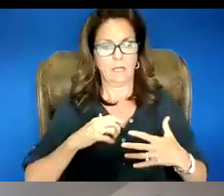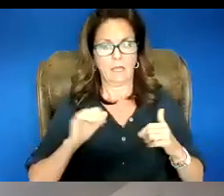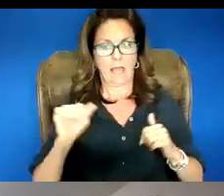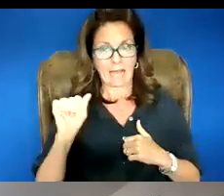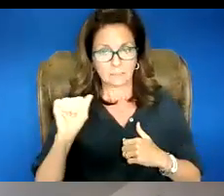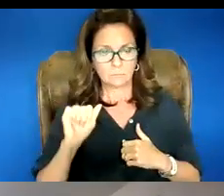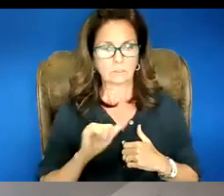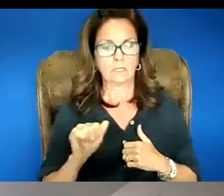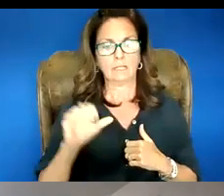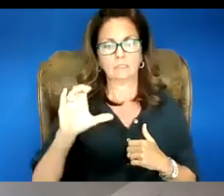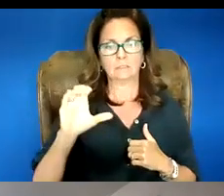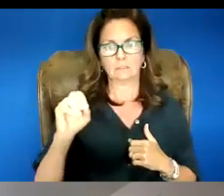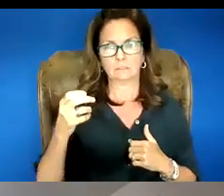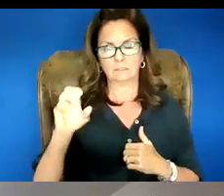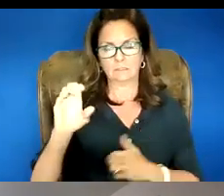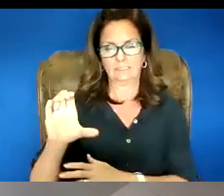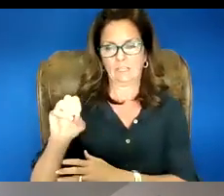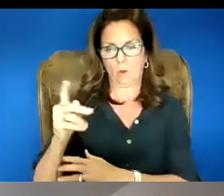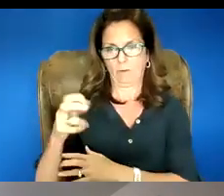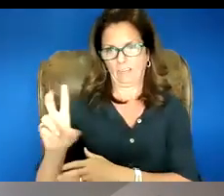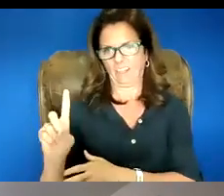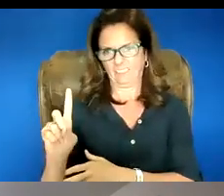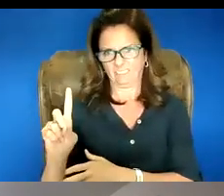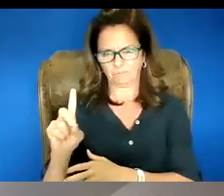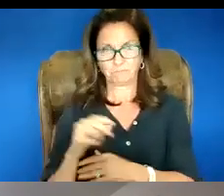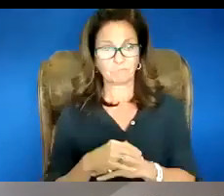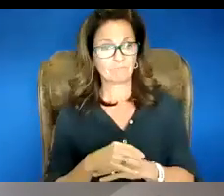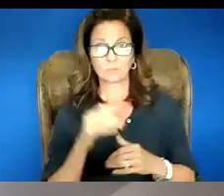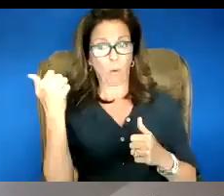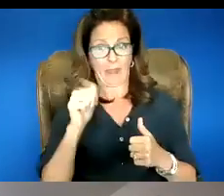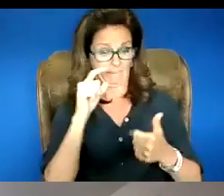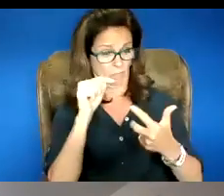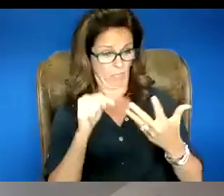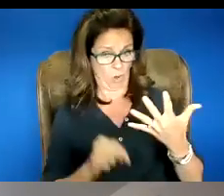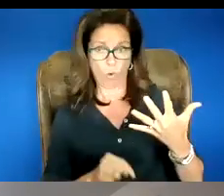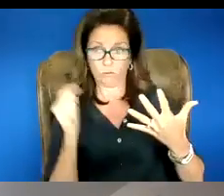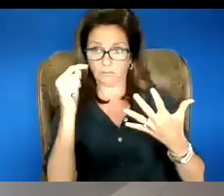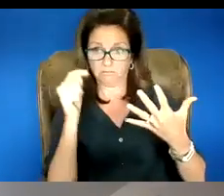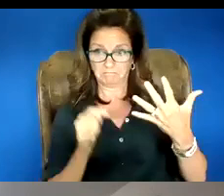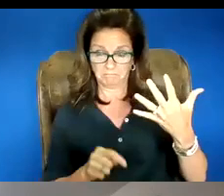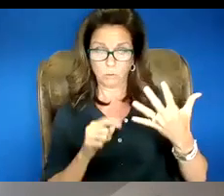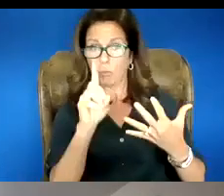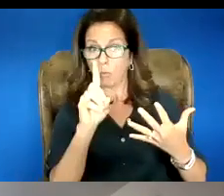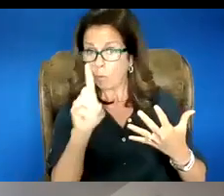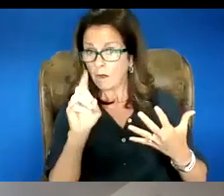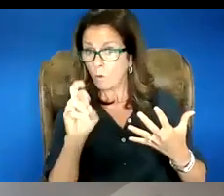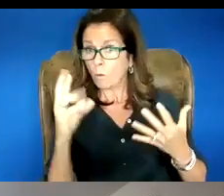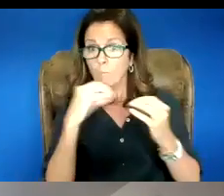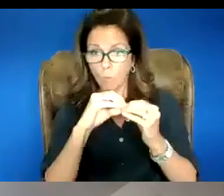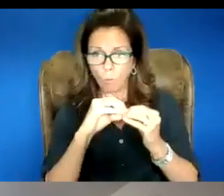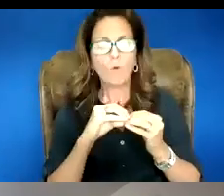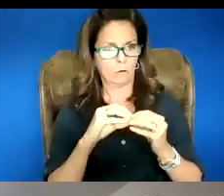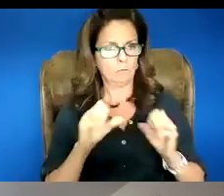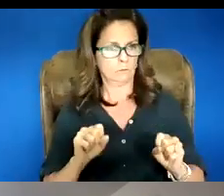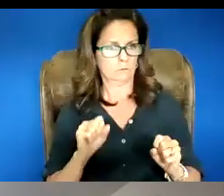obstructive pulmonary disease, COPD. So any of those conditions the program is built to help you